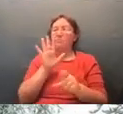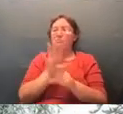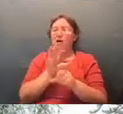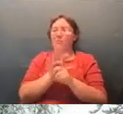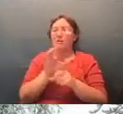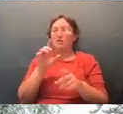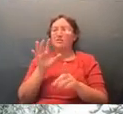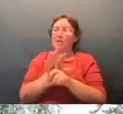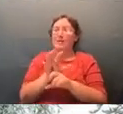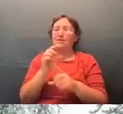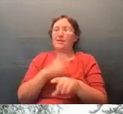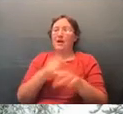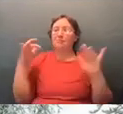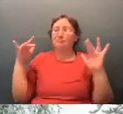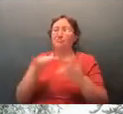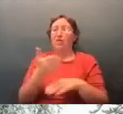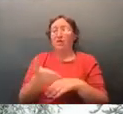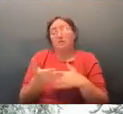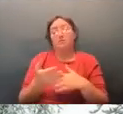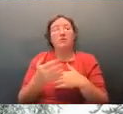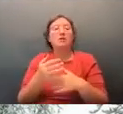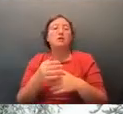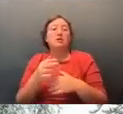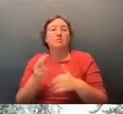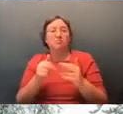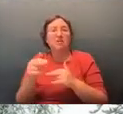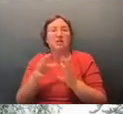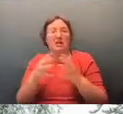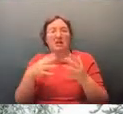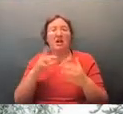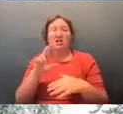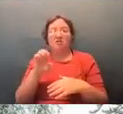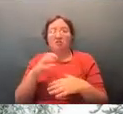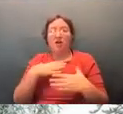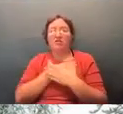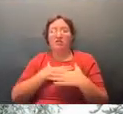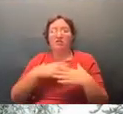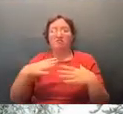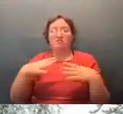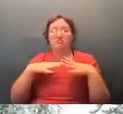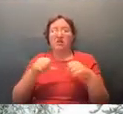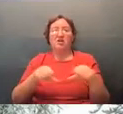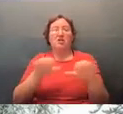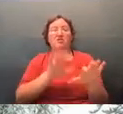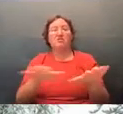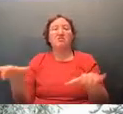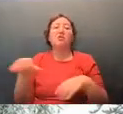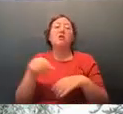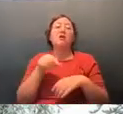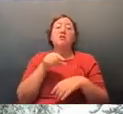here in 1917 and doing a lot of building and recreating. This place